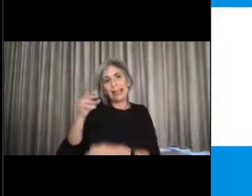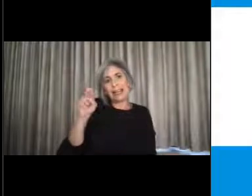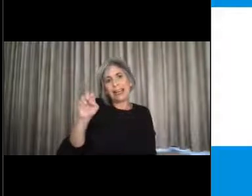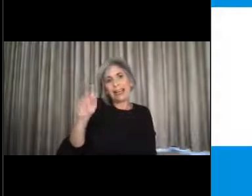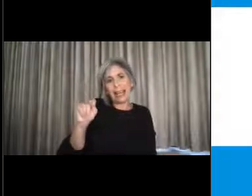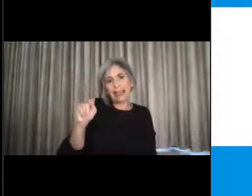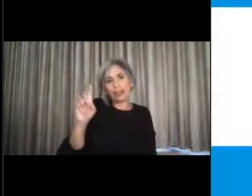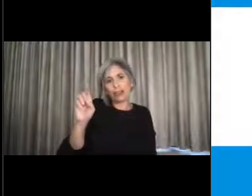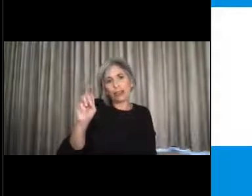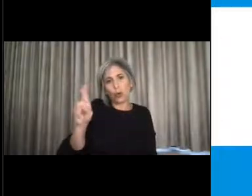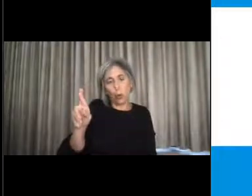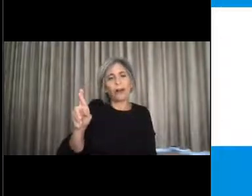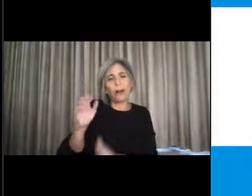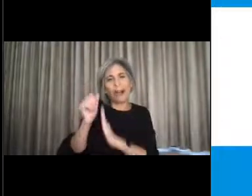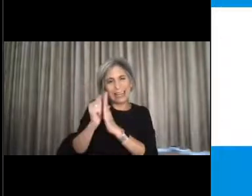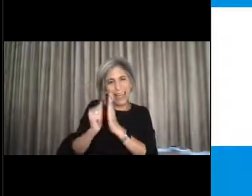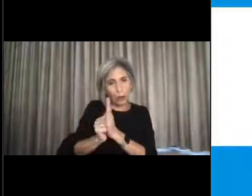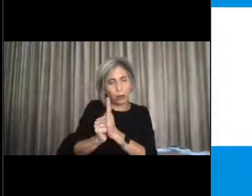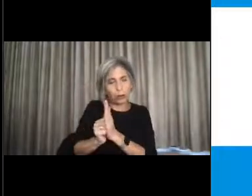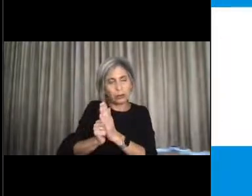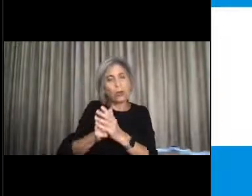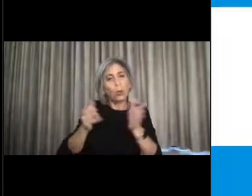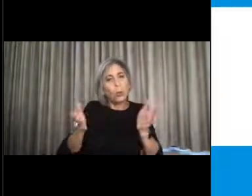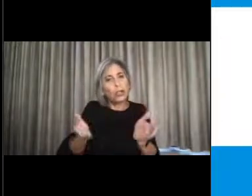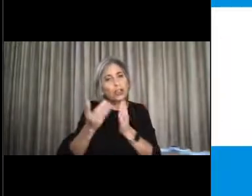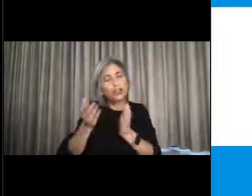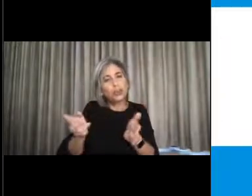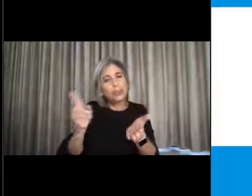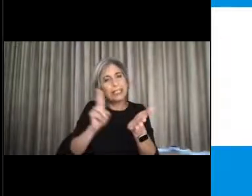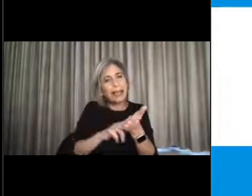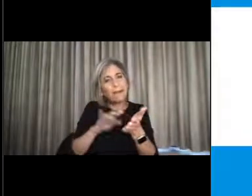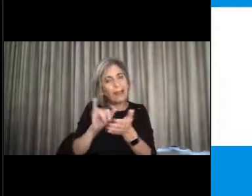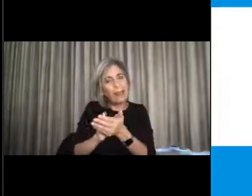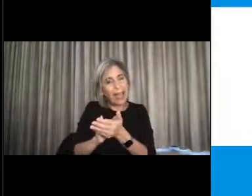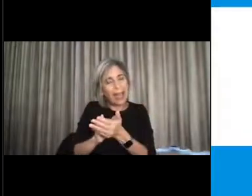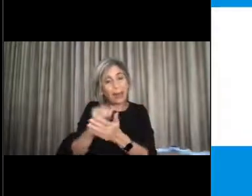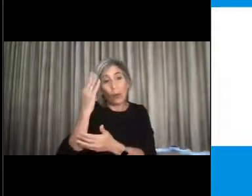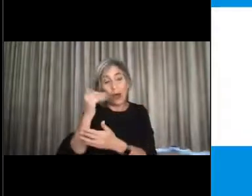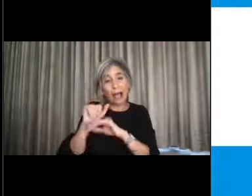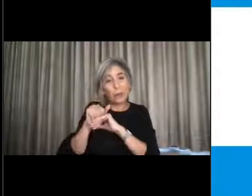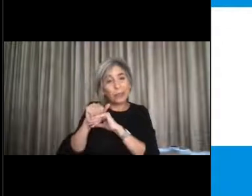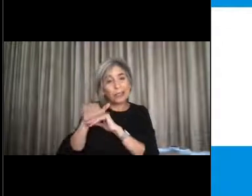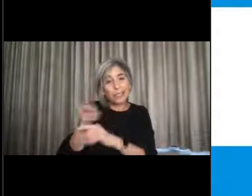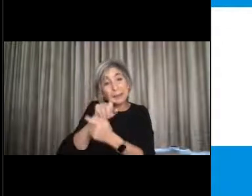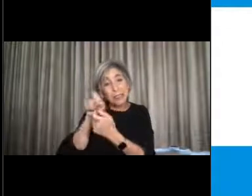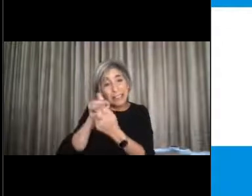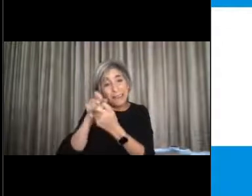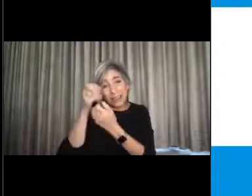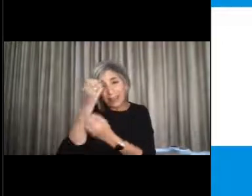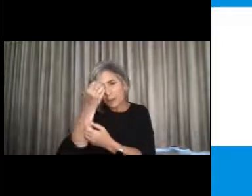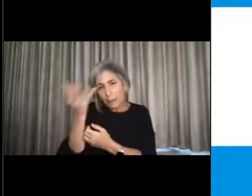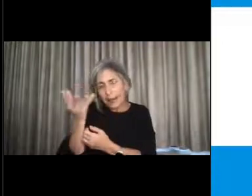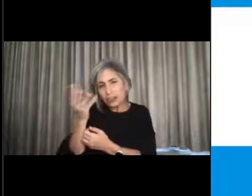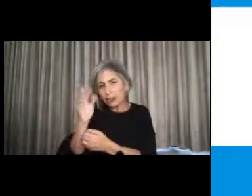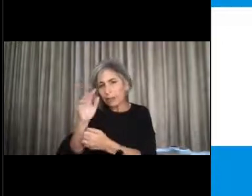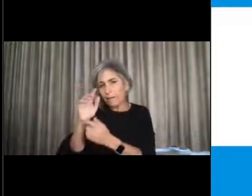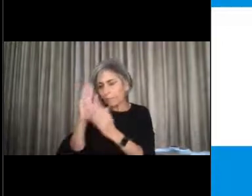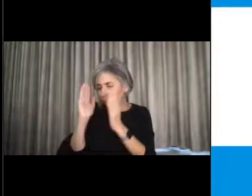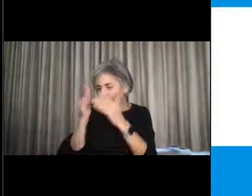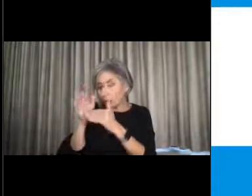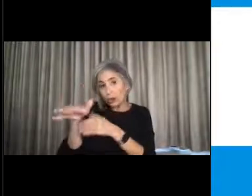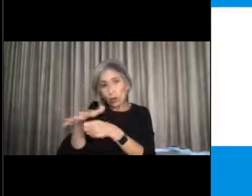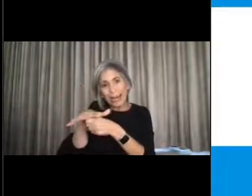on neighborhoods. We encourage you to sign up for Nextdoor because we can send specific information targeted towards your